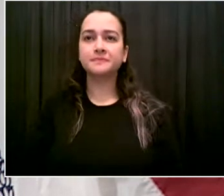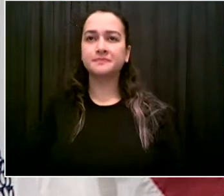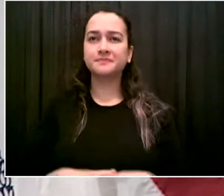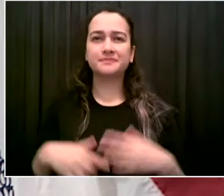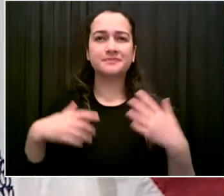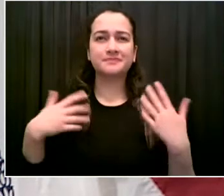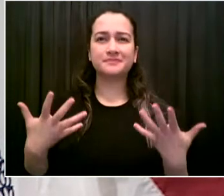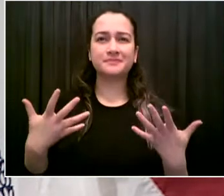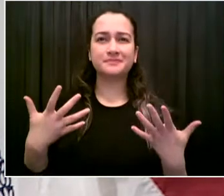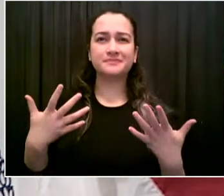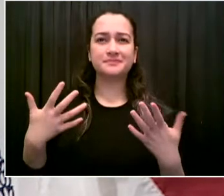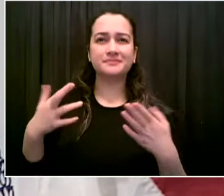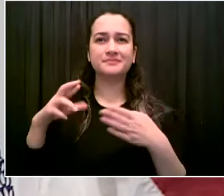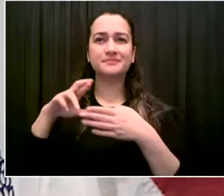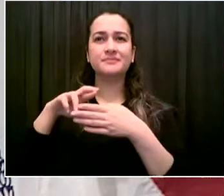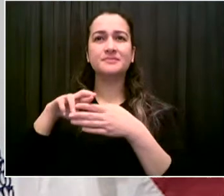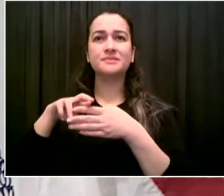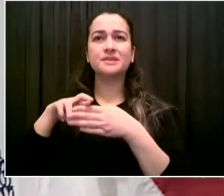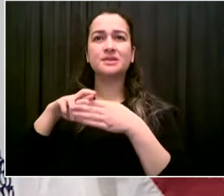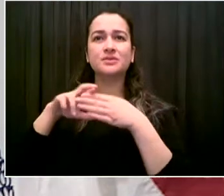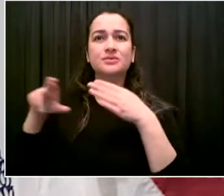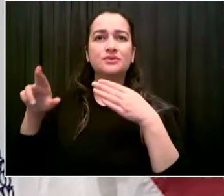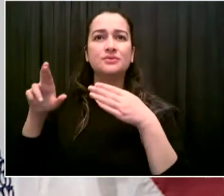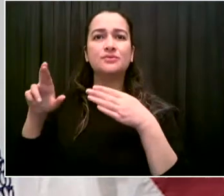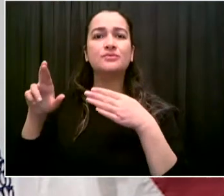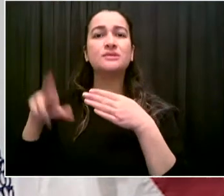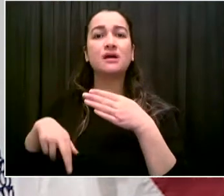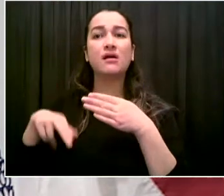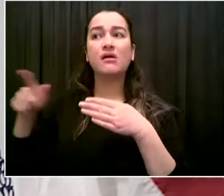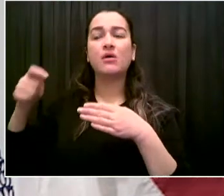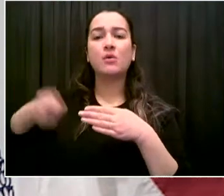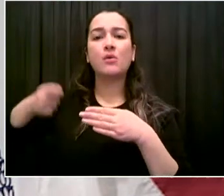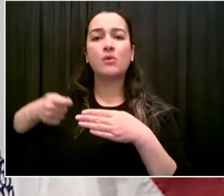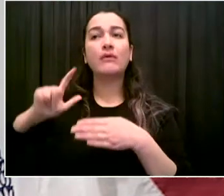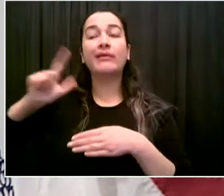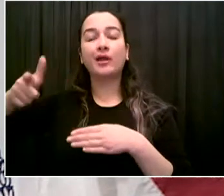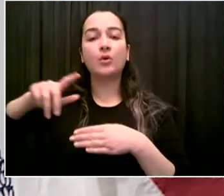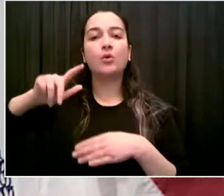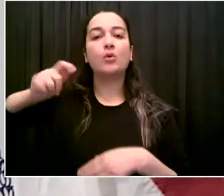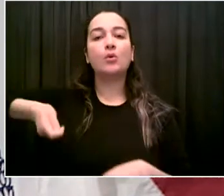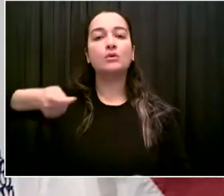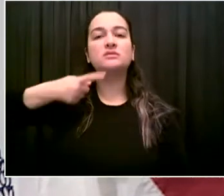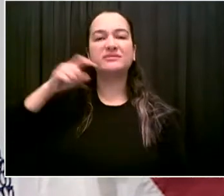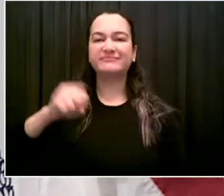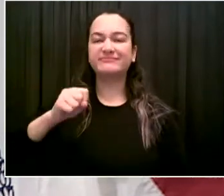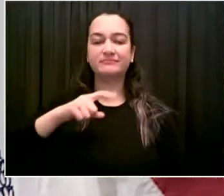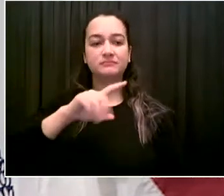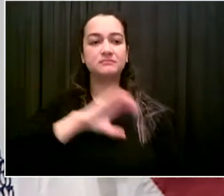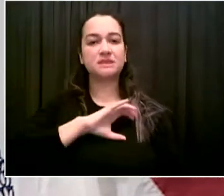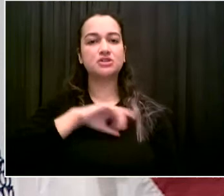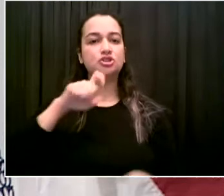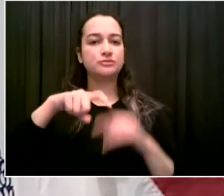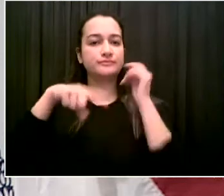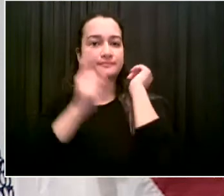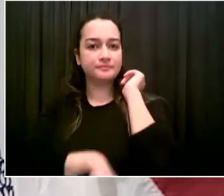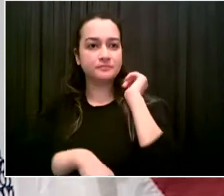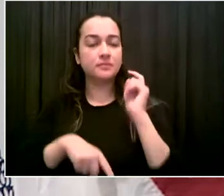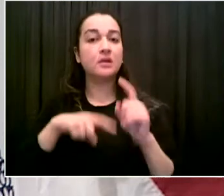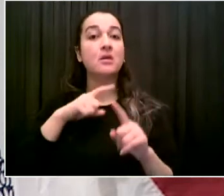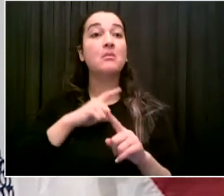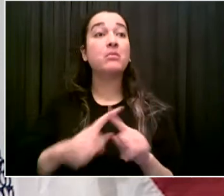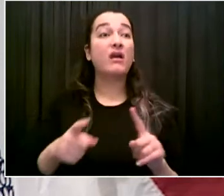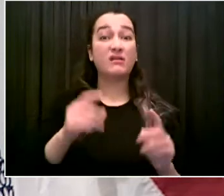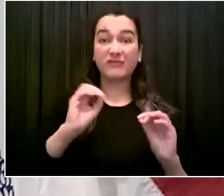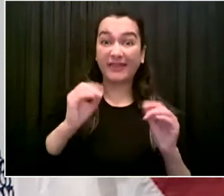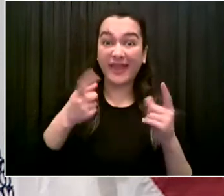officer, why not share it with the public? Well, I think that's a great question, and I'll have our team follow up right away. And I don't know why there